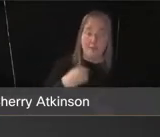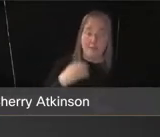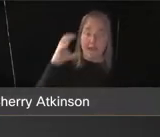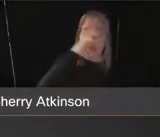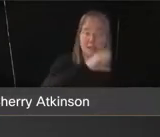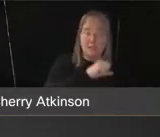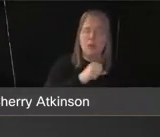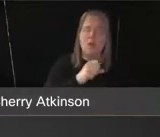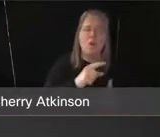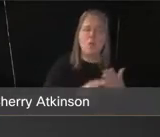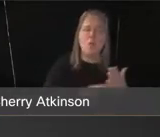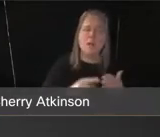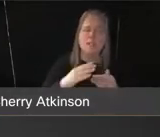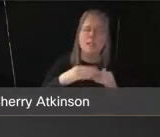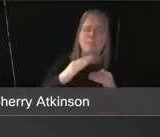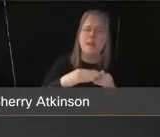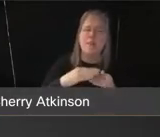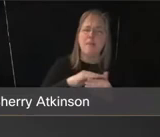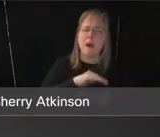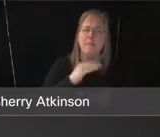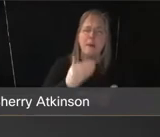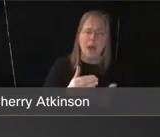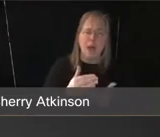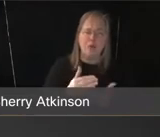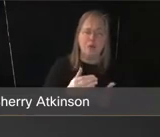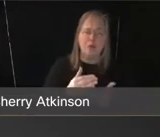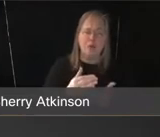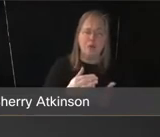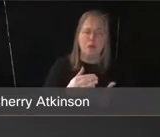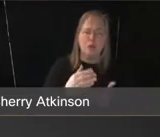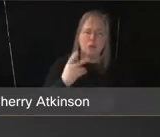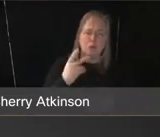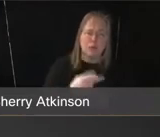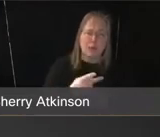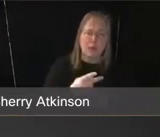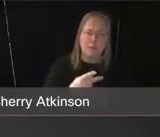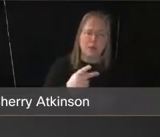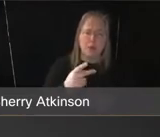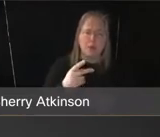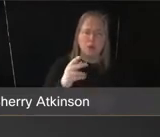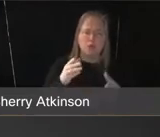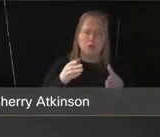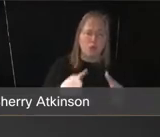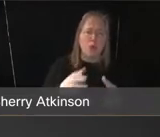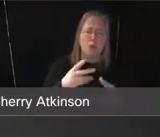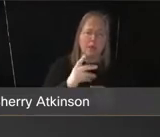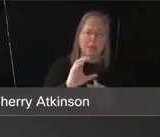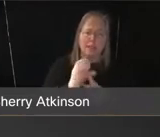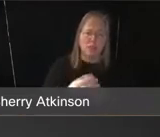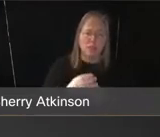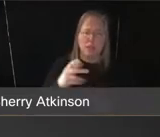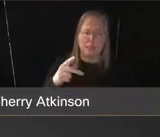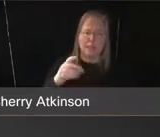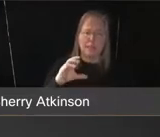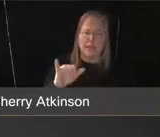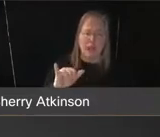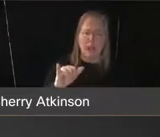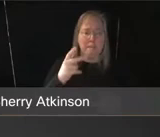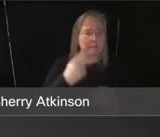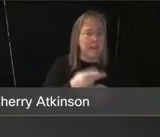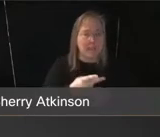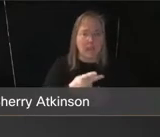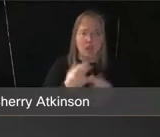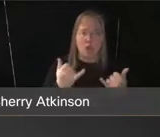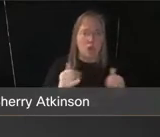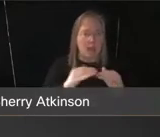be the minimum amount to keep your condition PCI even just maintain at the current level, not even improving? Do you